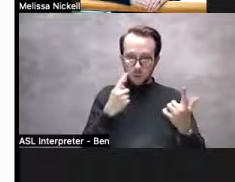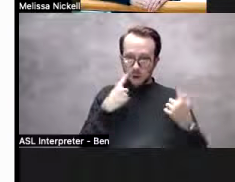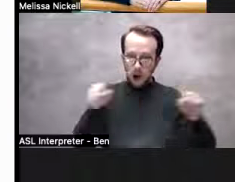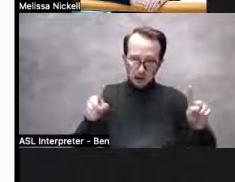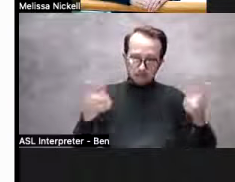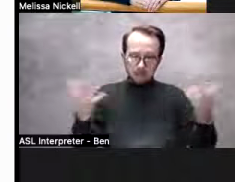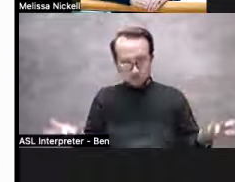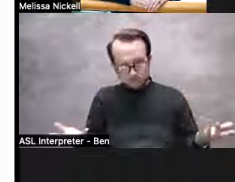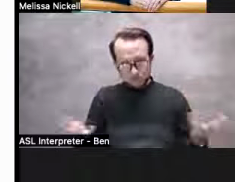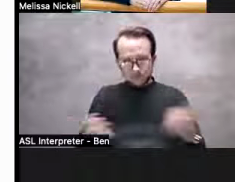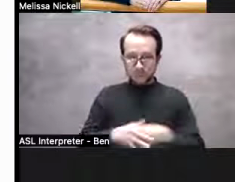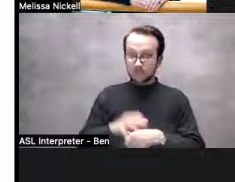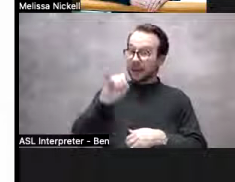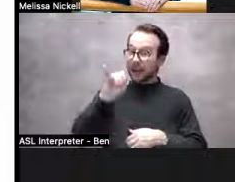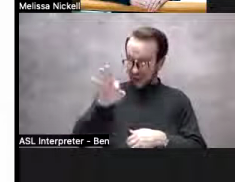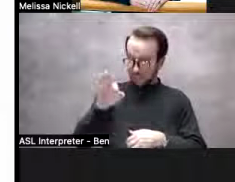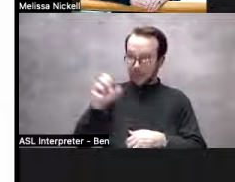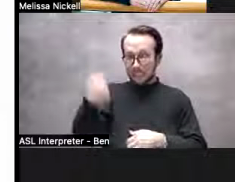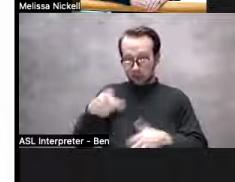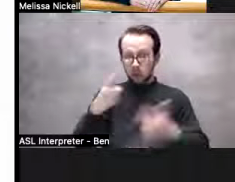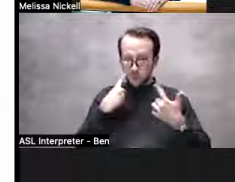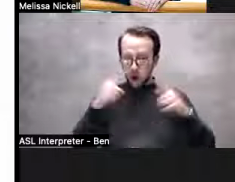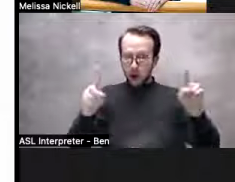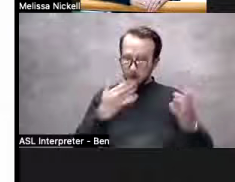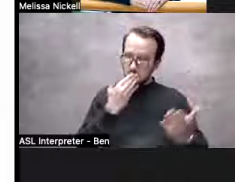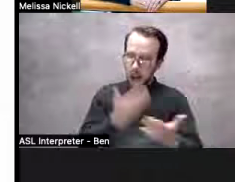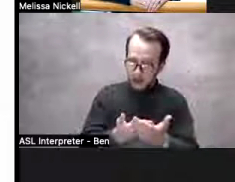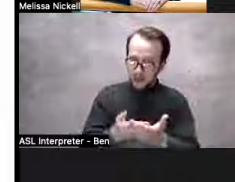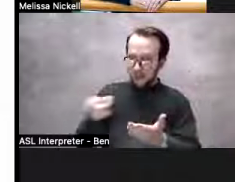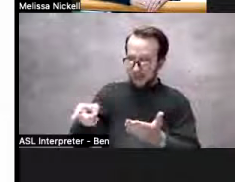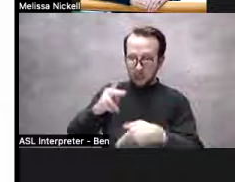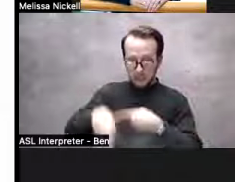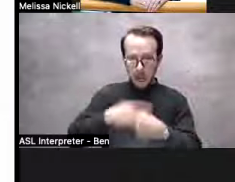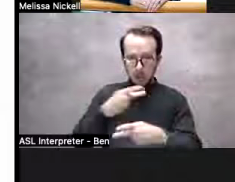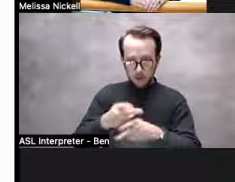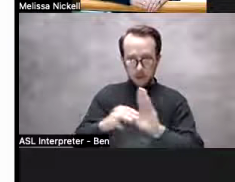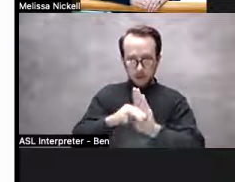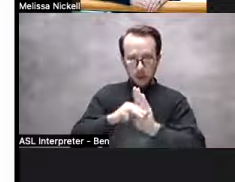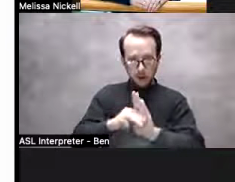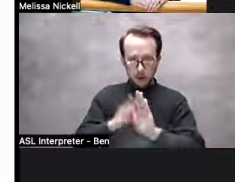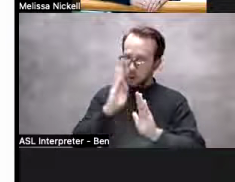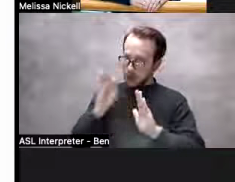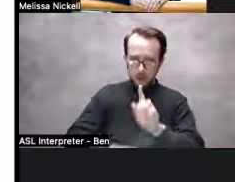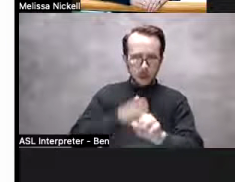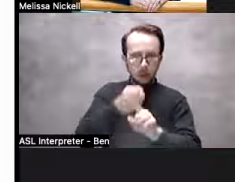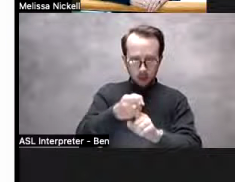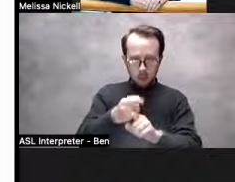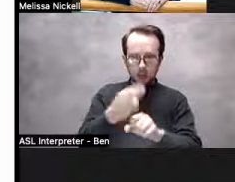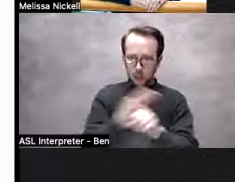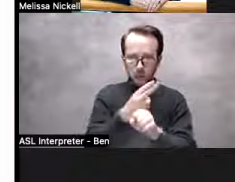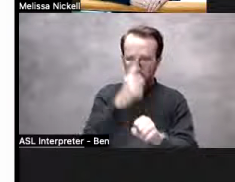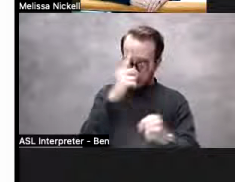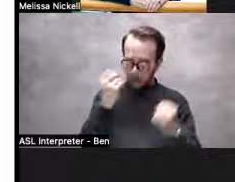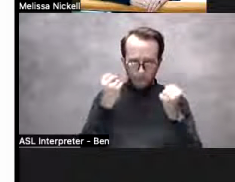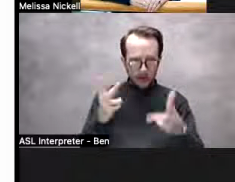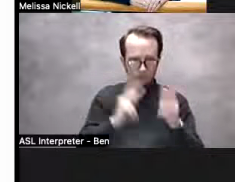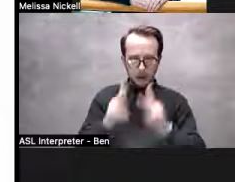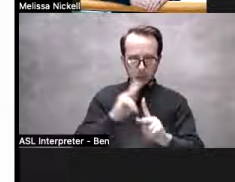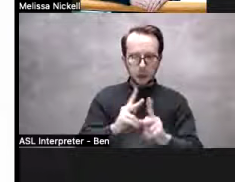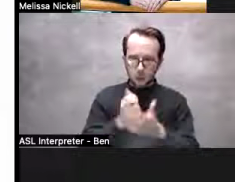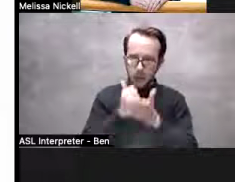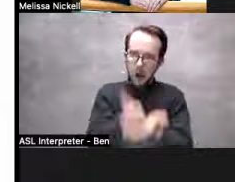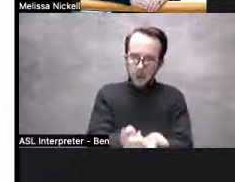if it does work well, then this type of in vitro model is really going to be useful to sort of help tease out some